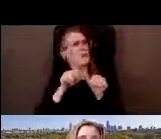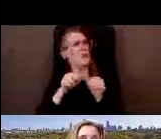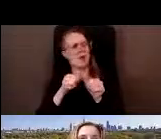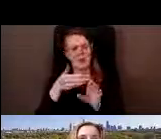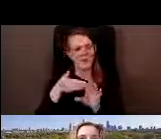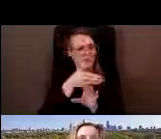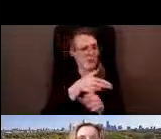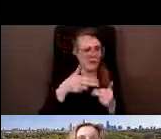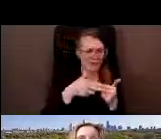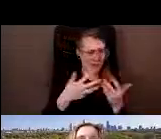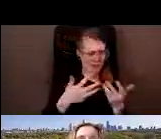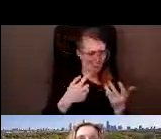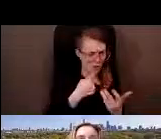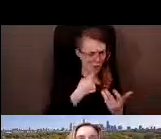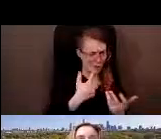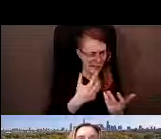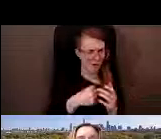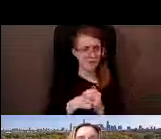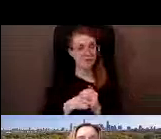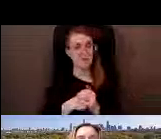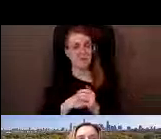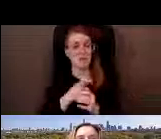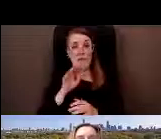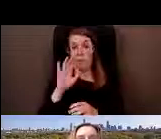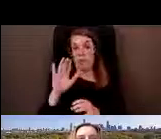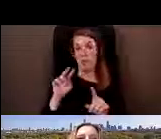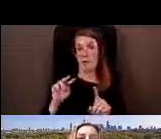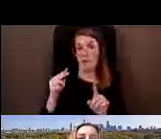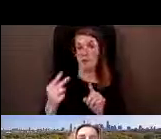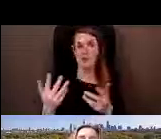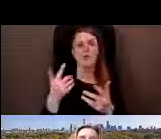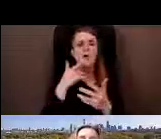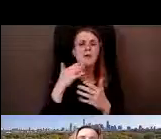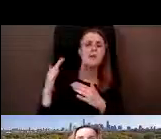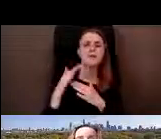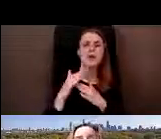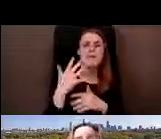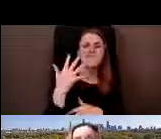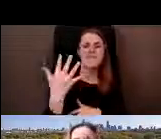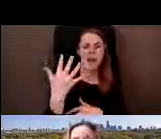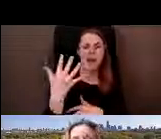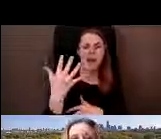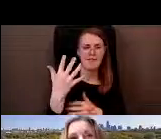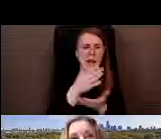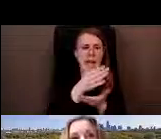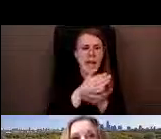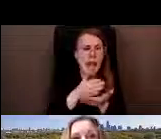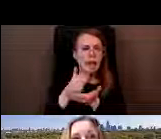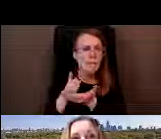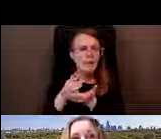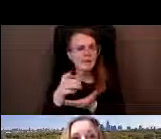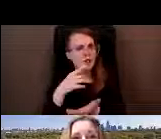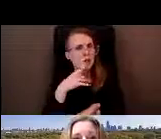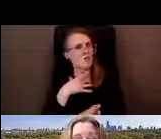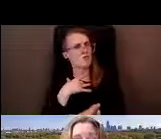slide. But from your viewpoint, what are the top 5 elements that you like from this concept A